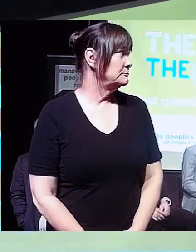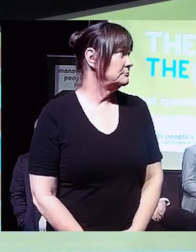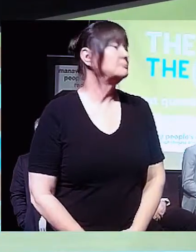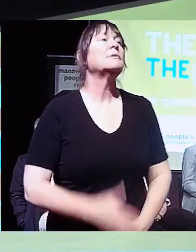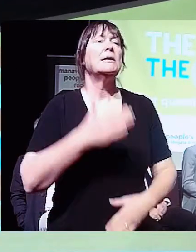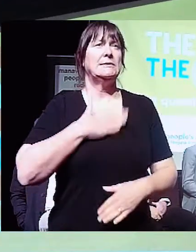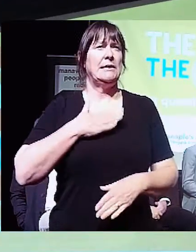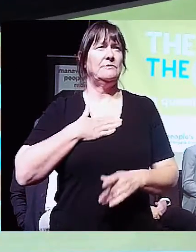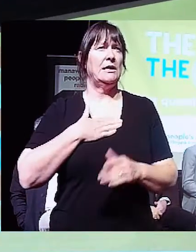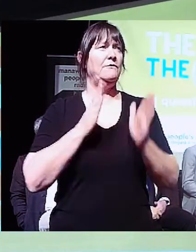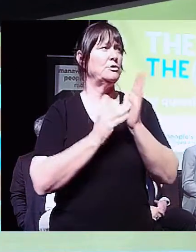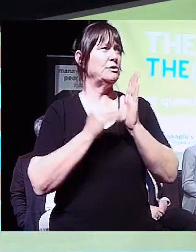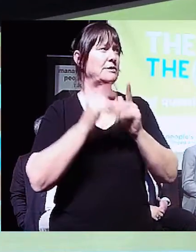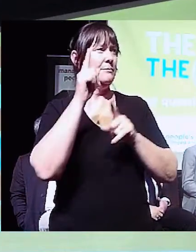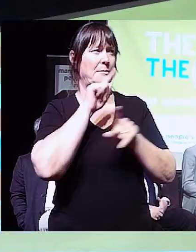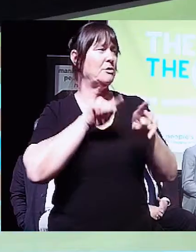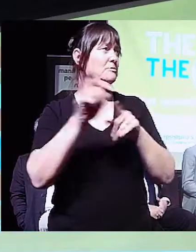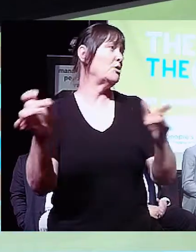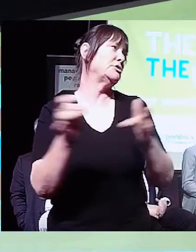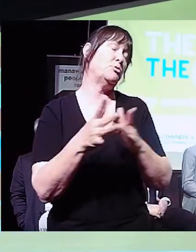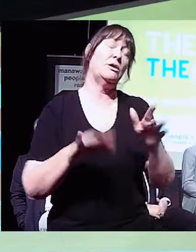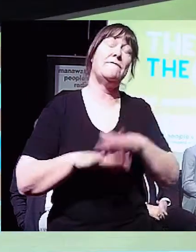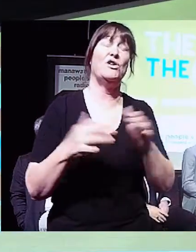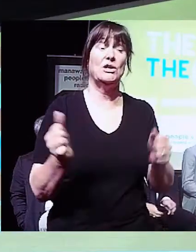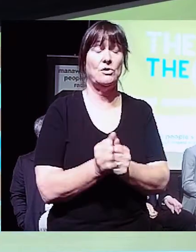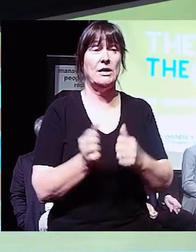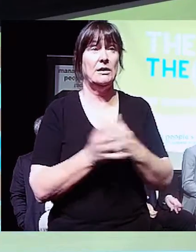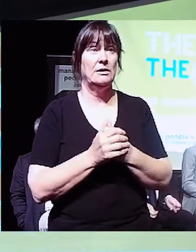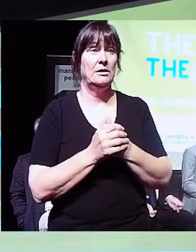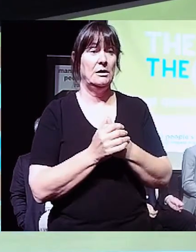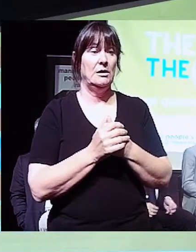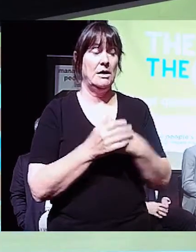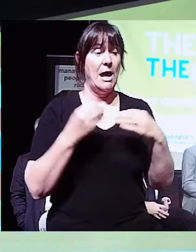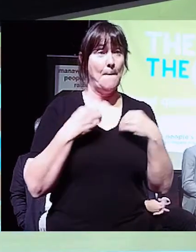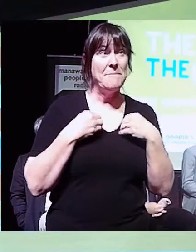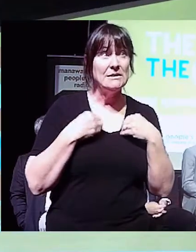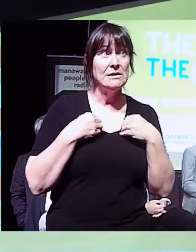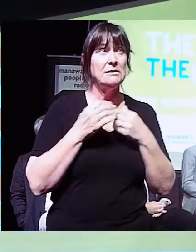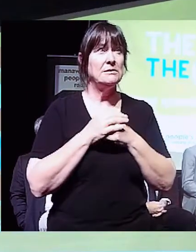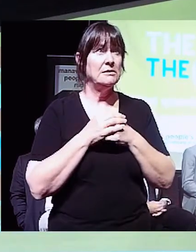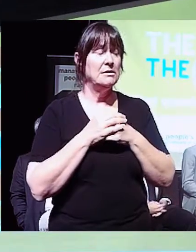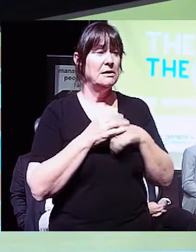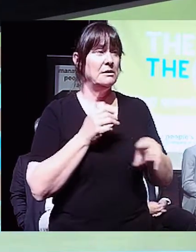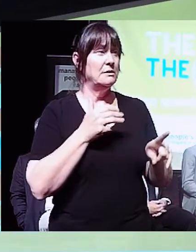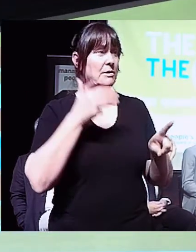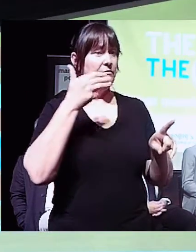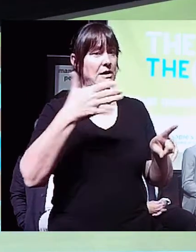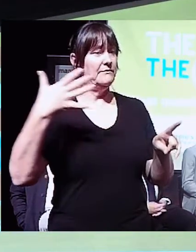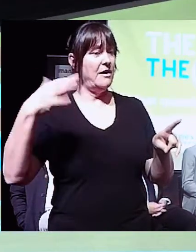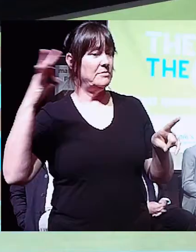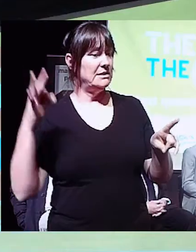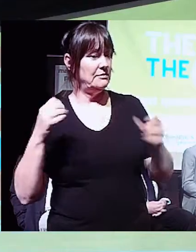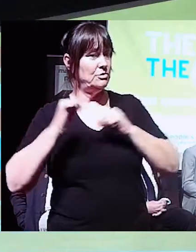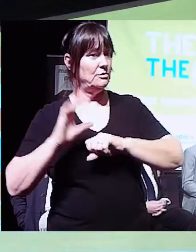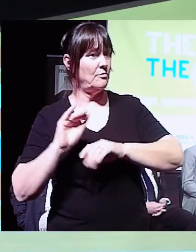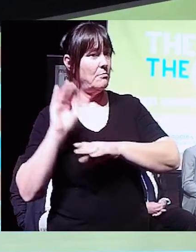Safety for New Zealanders has to be number one, I totally agree. Our business, Haydn, we have 95% students coming from